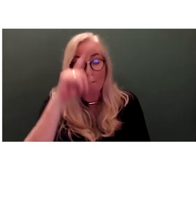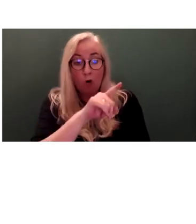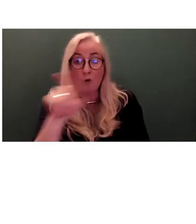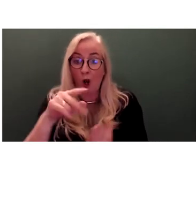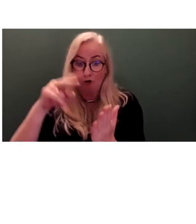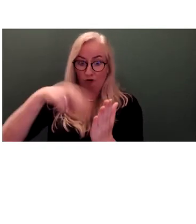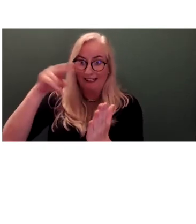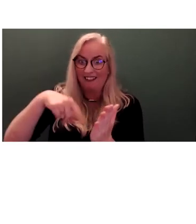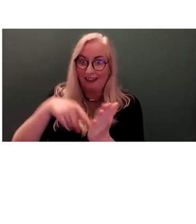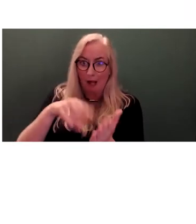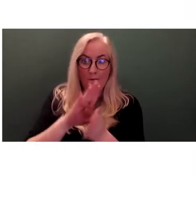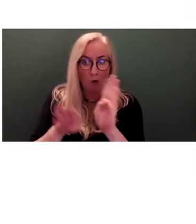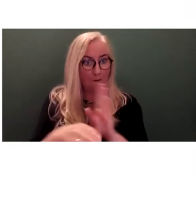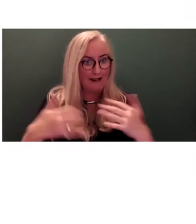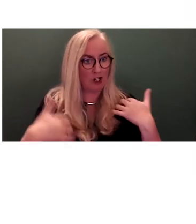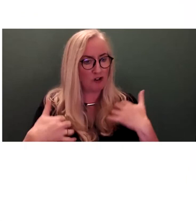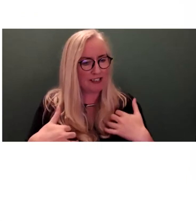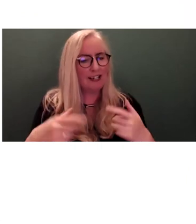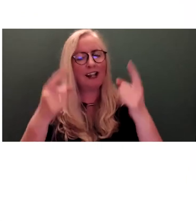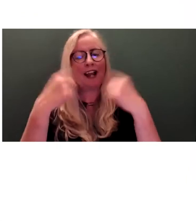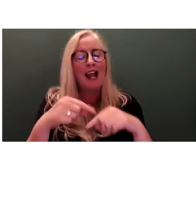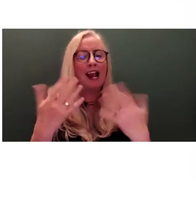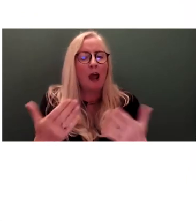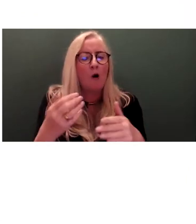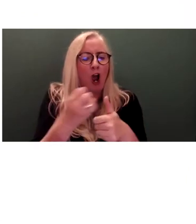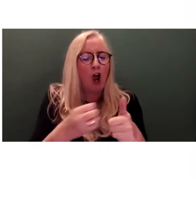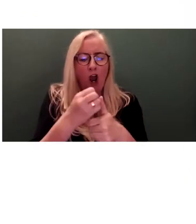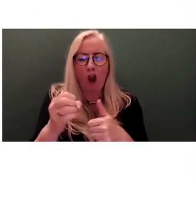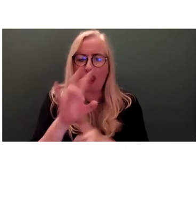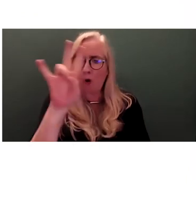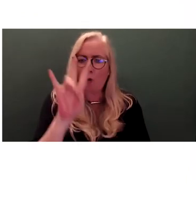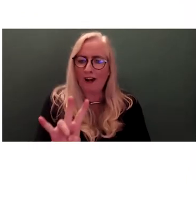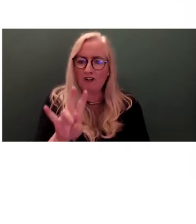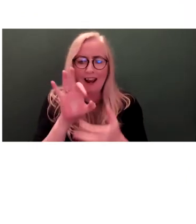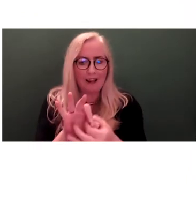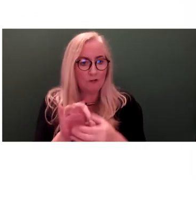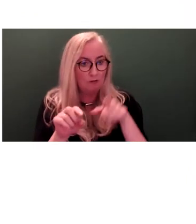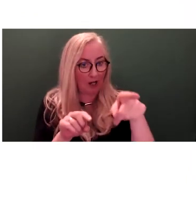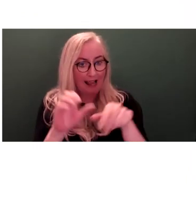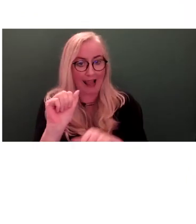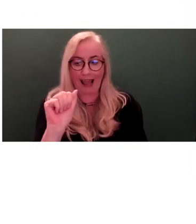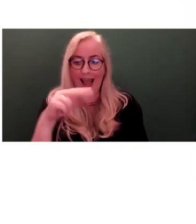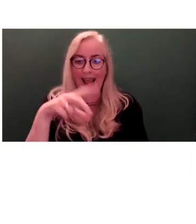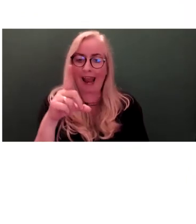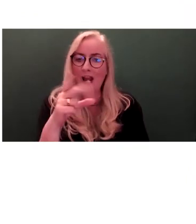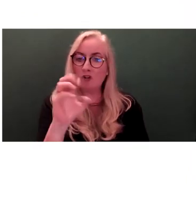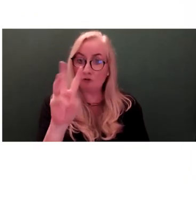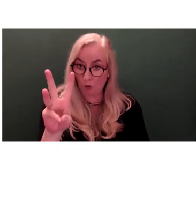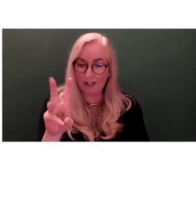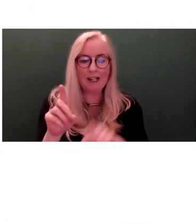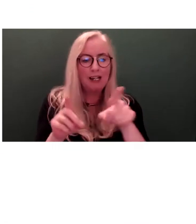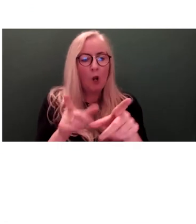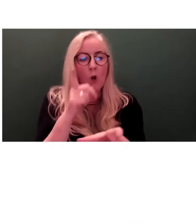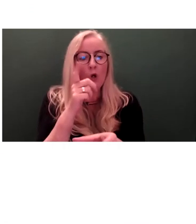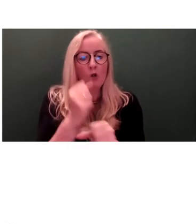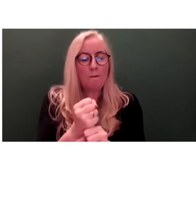interest. There's a question in that would be, I think, relevant to you, Andrew, and they are talking about, you